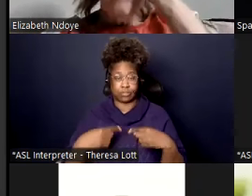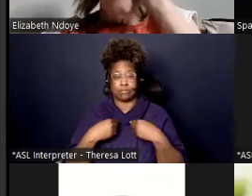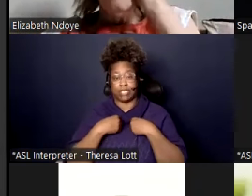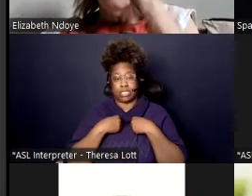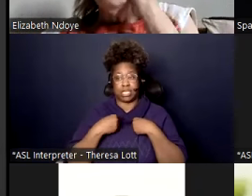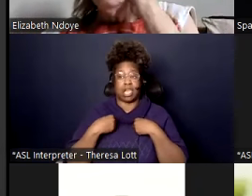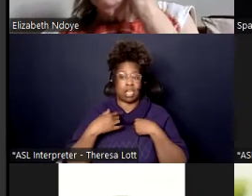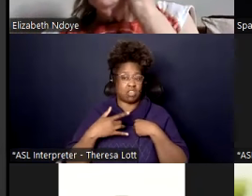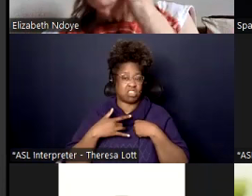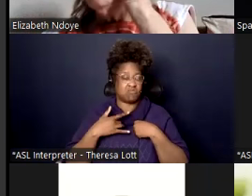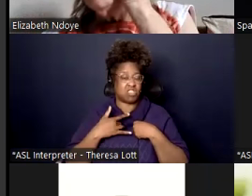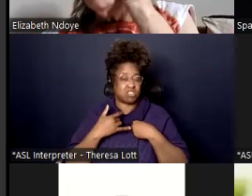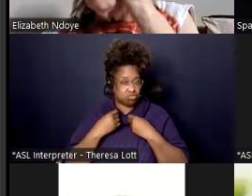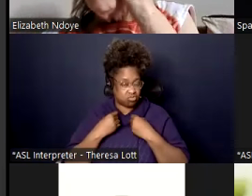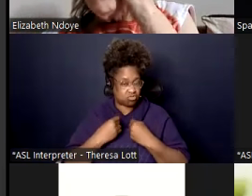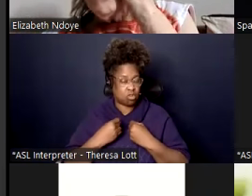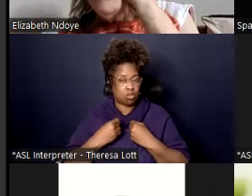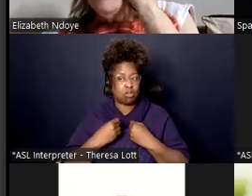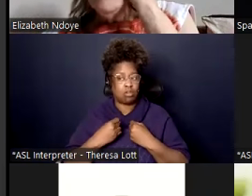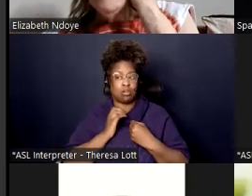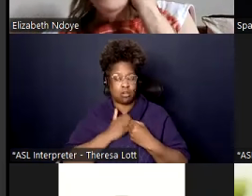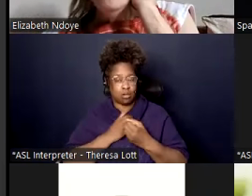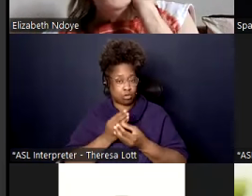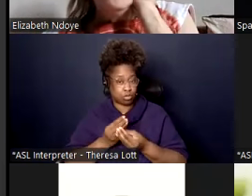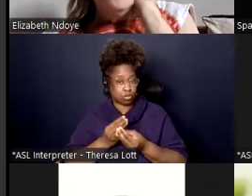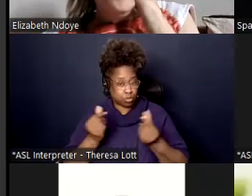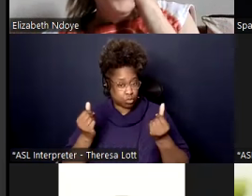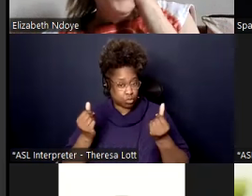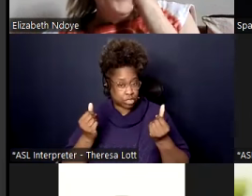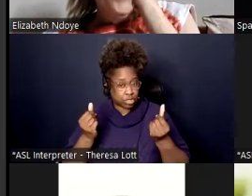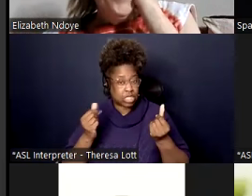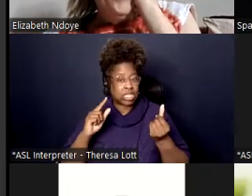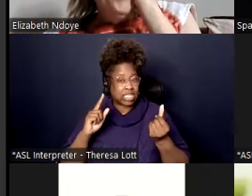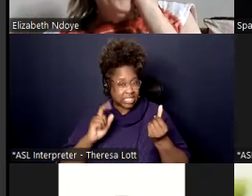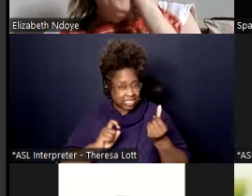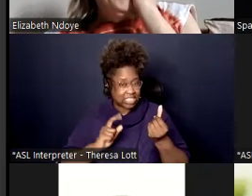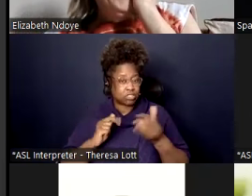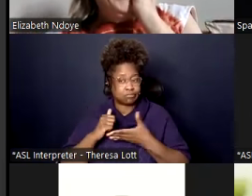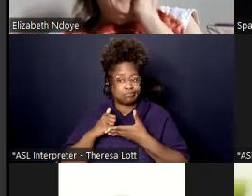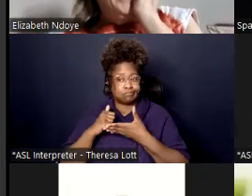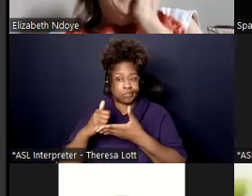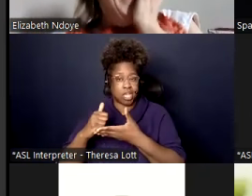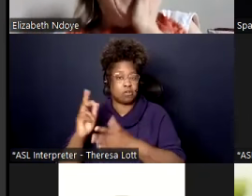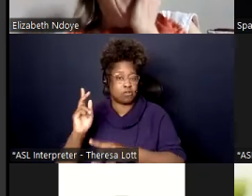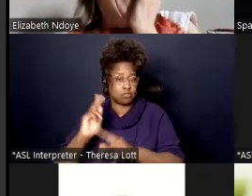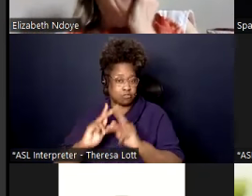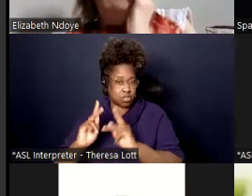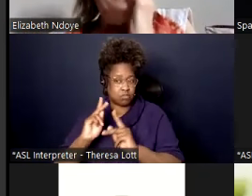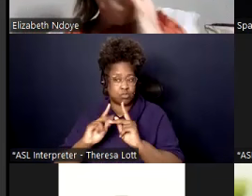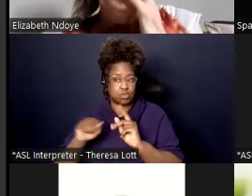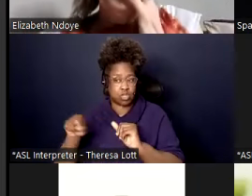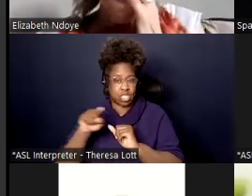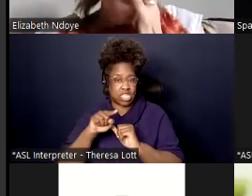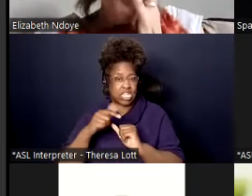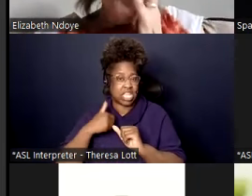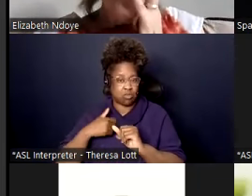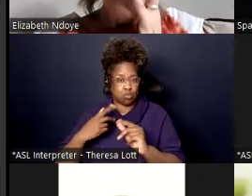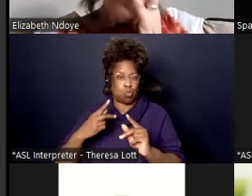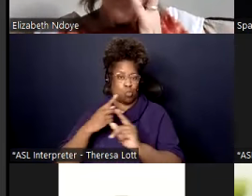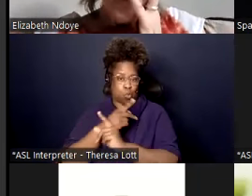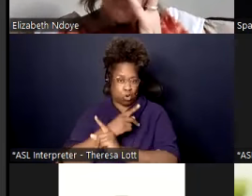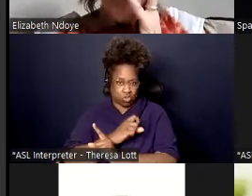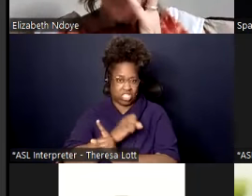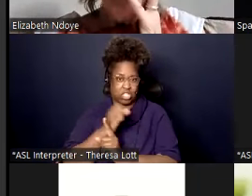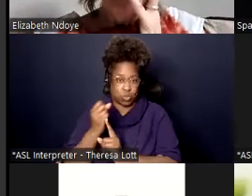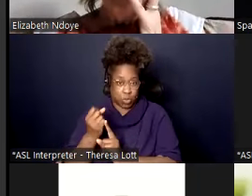feel very strongly that our solutions need to serve those that are worst off first and most effectively. And